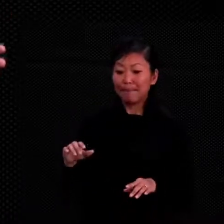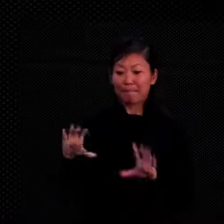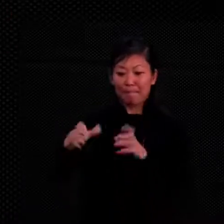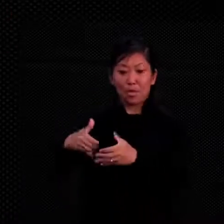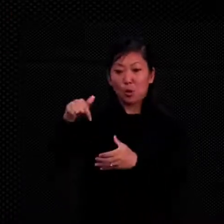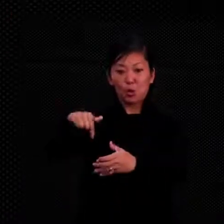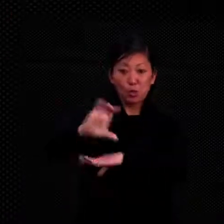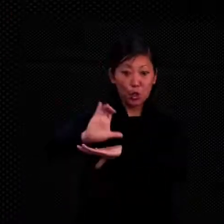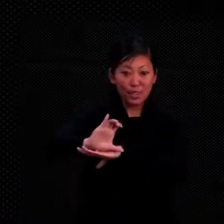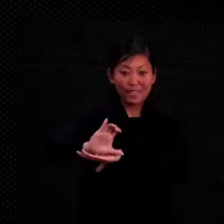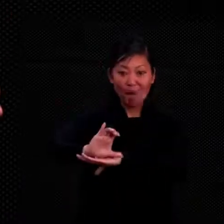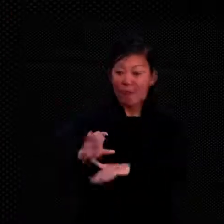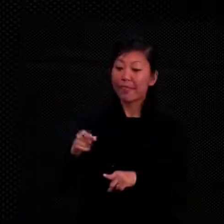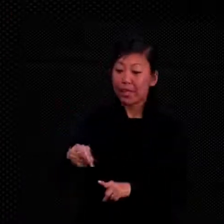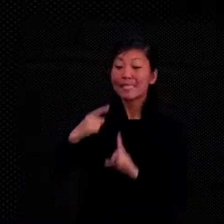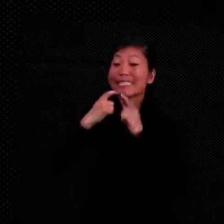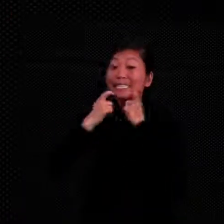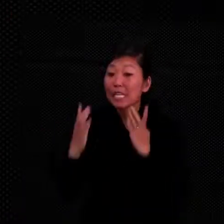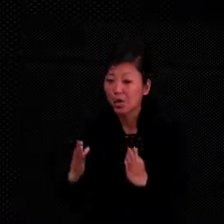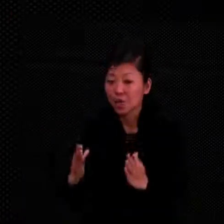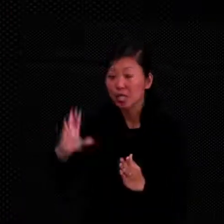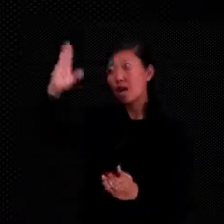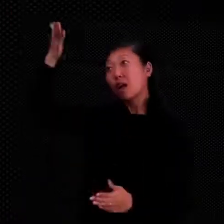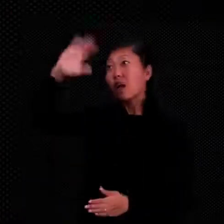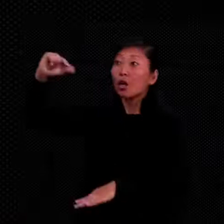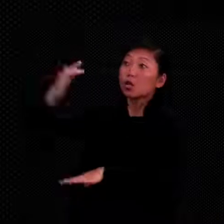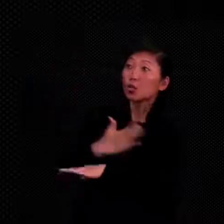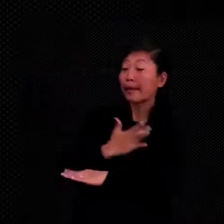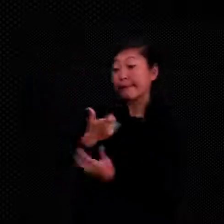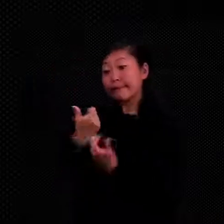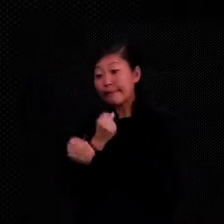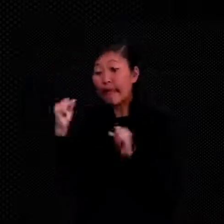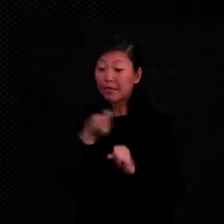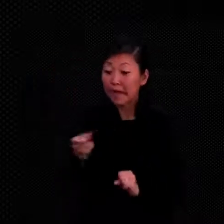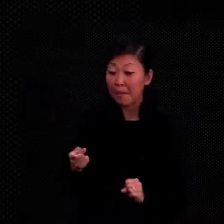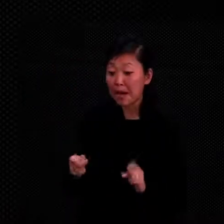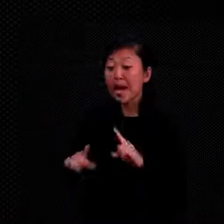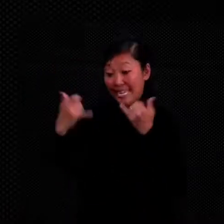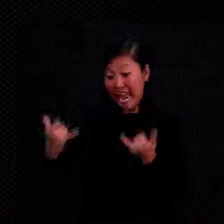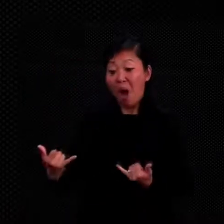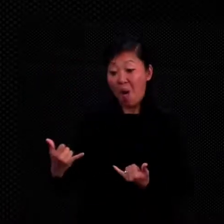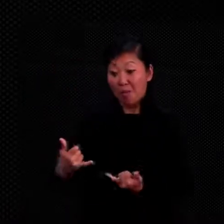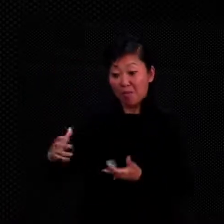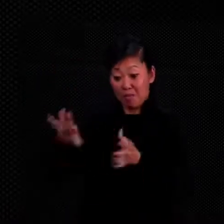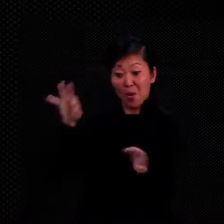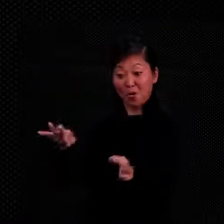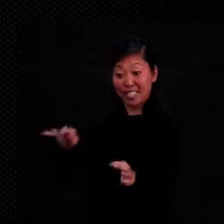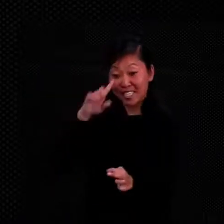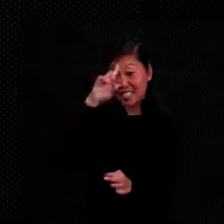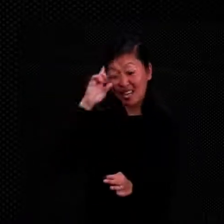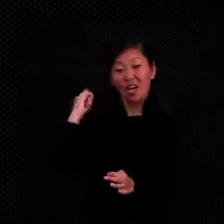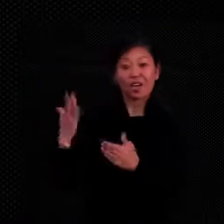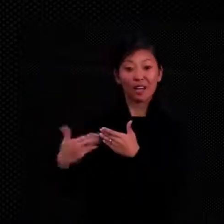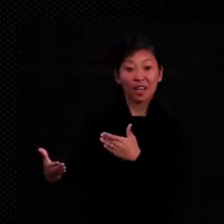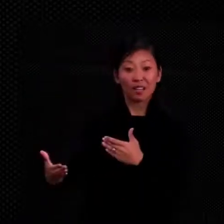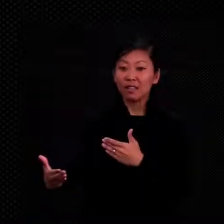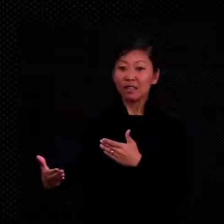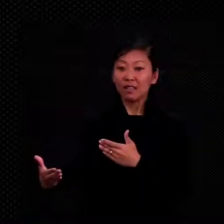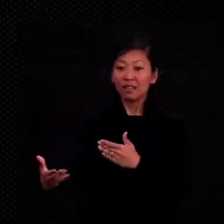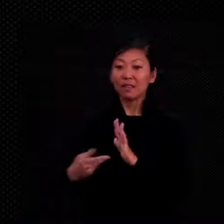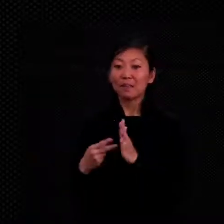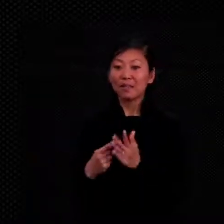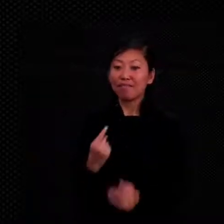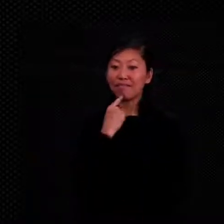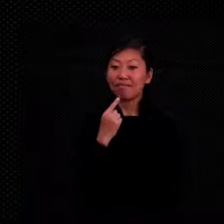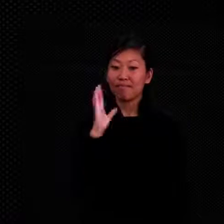is saved by God's extraordinary grace is going to be perfect all of the time, you are setting yourself up for